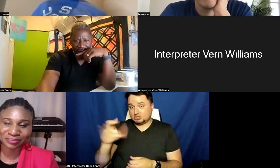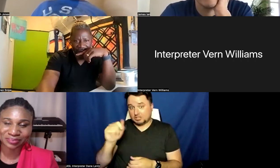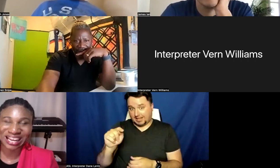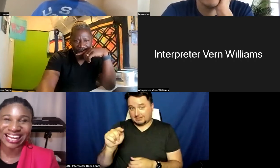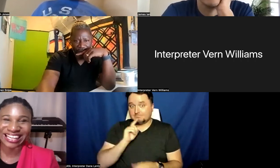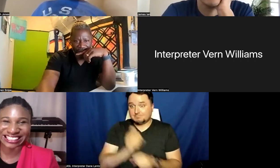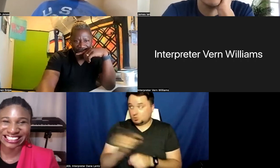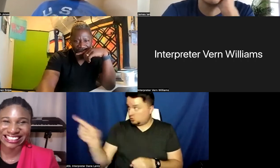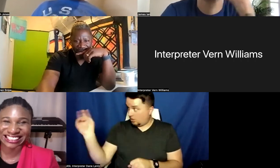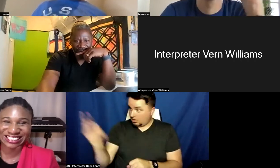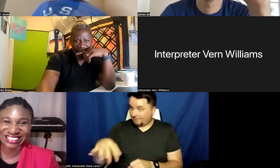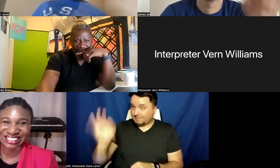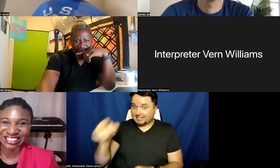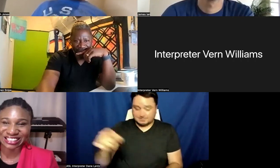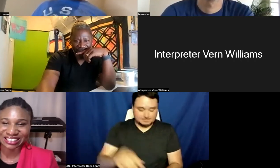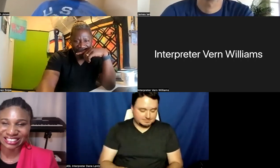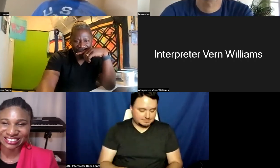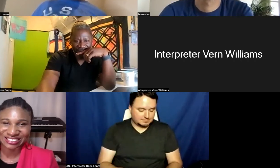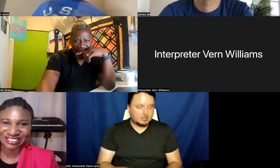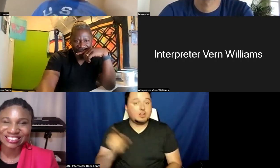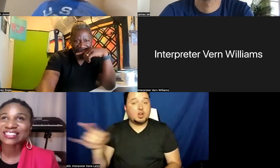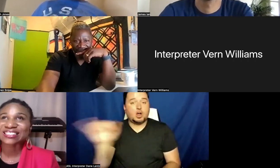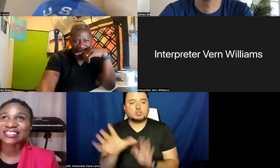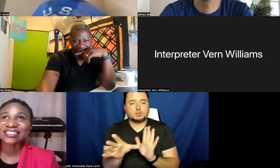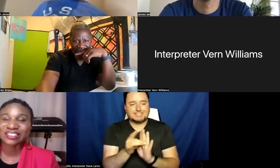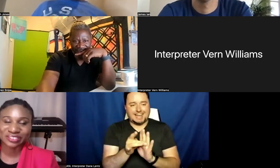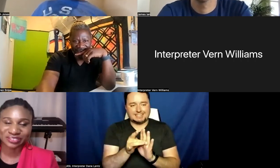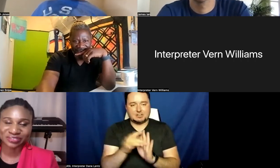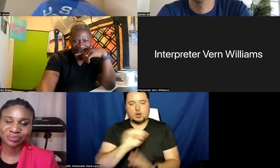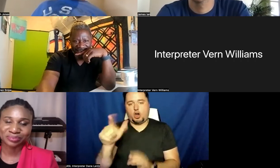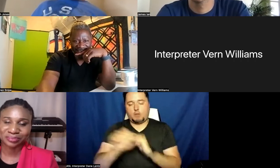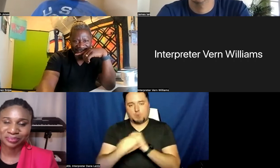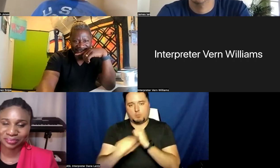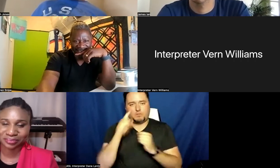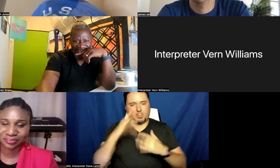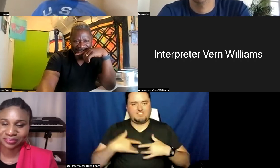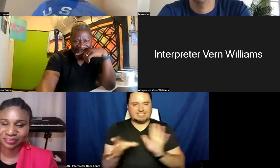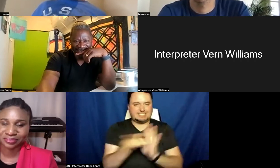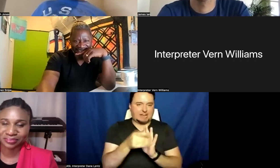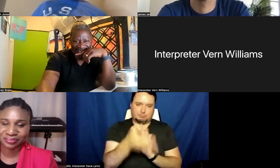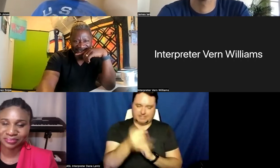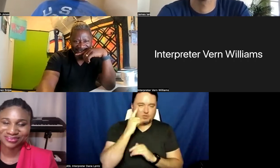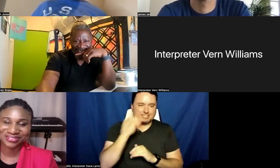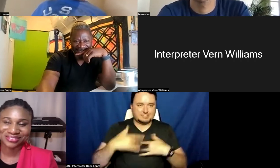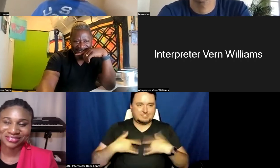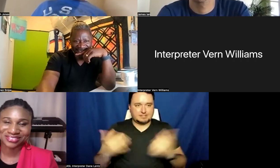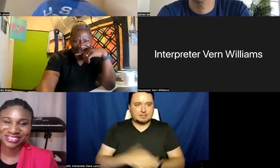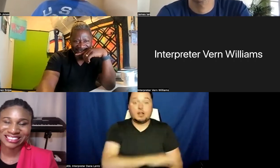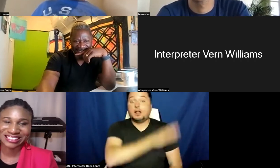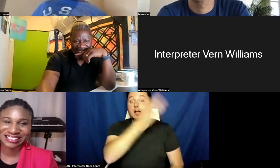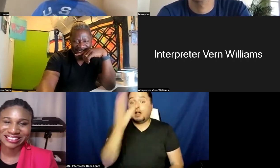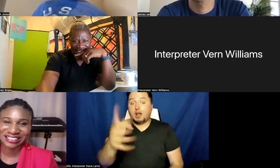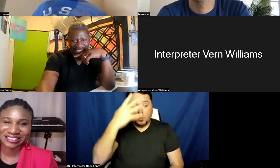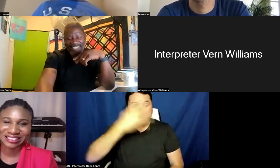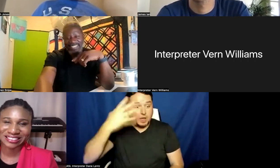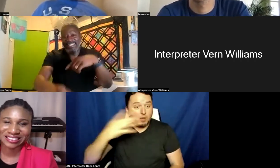can find them. They're also tagged in all of our promo for this event. And Wawa, what do you